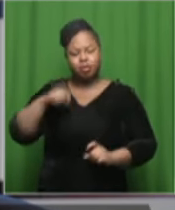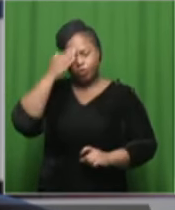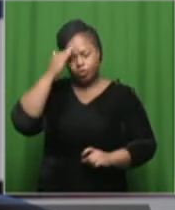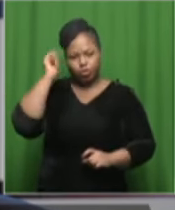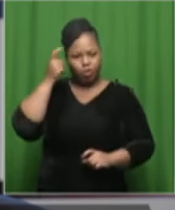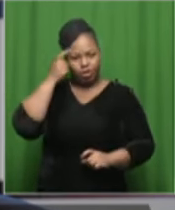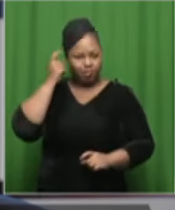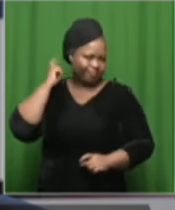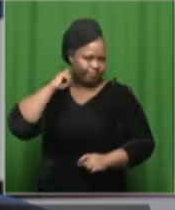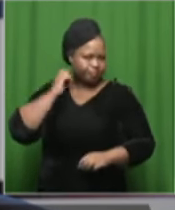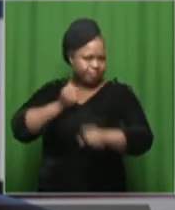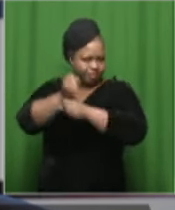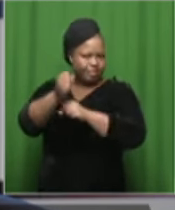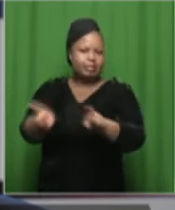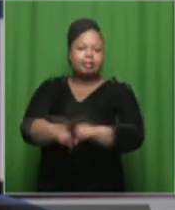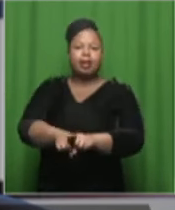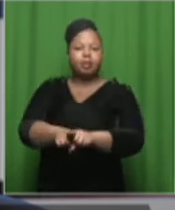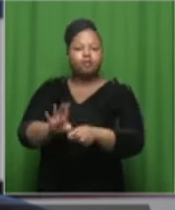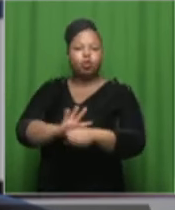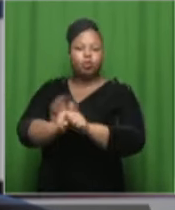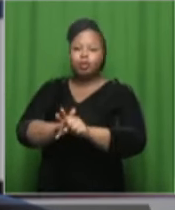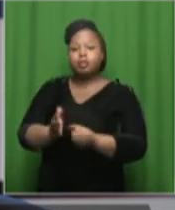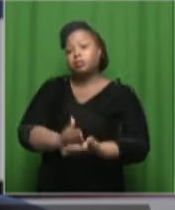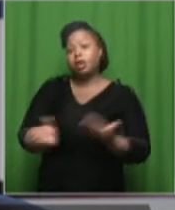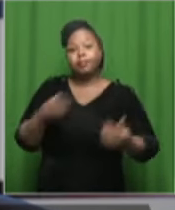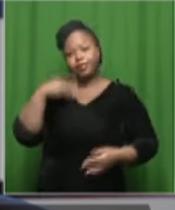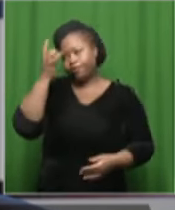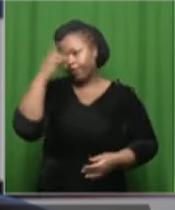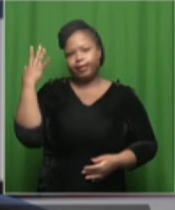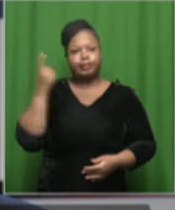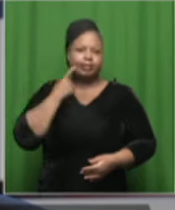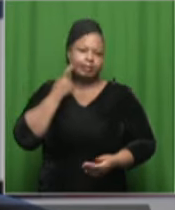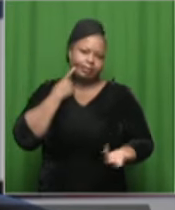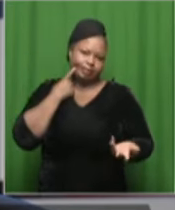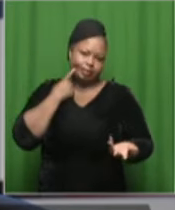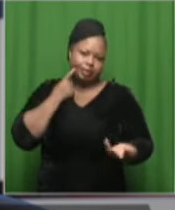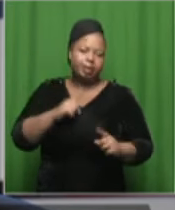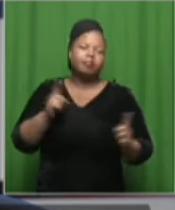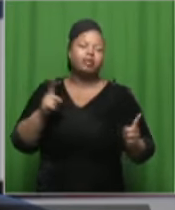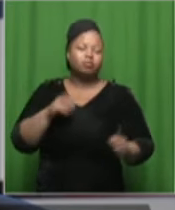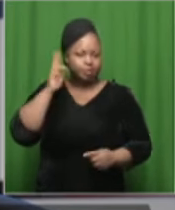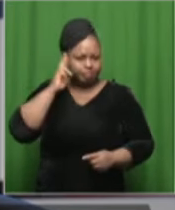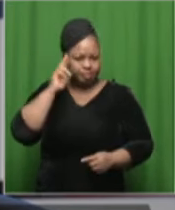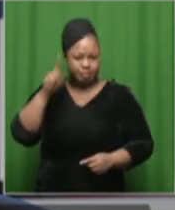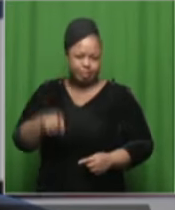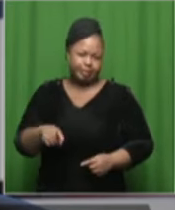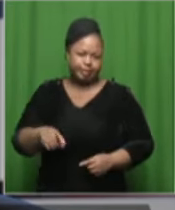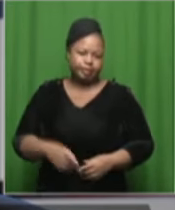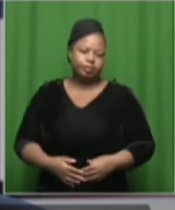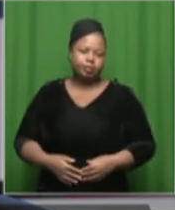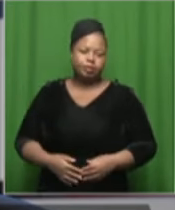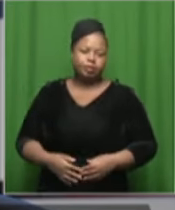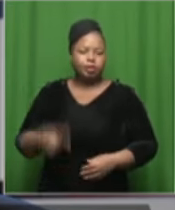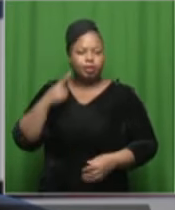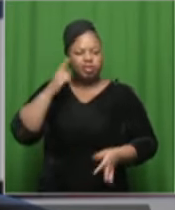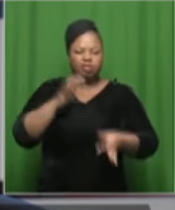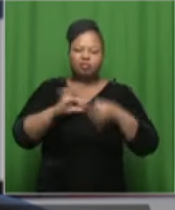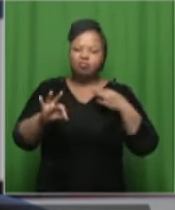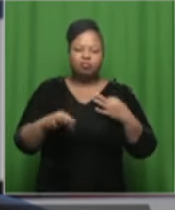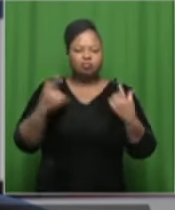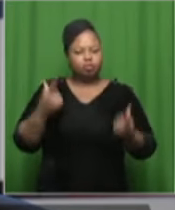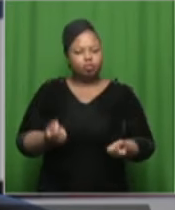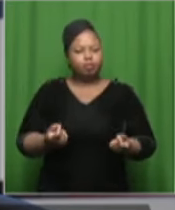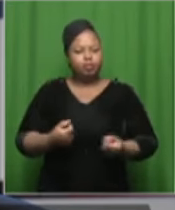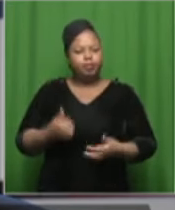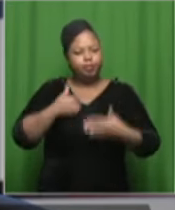during the pandemic, kind of goes out of everybody's mind when it comes to all the other infections. Those simple practices